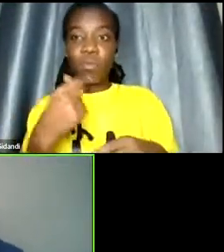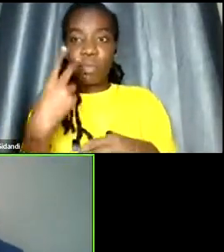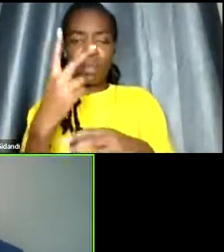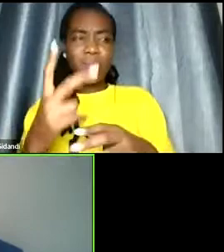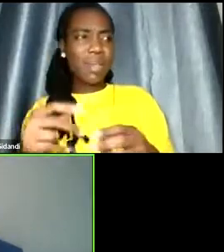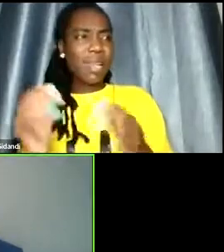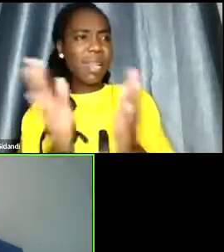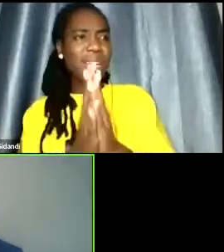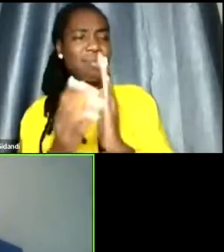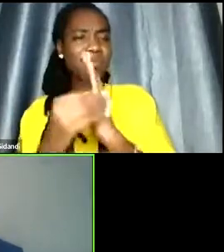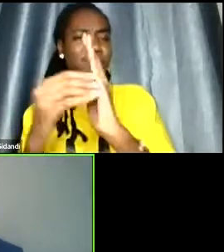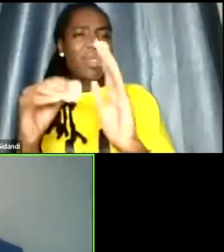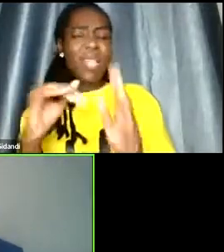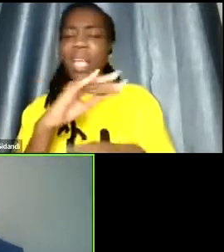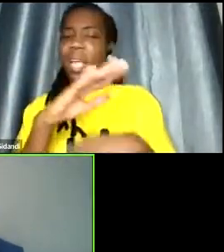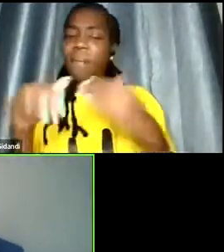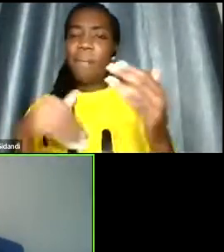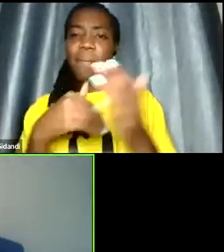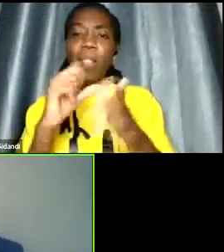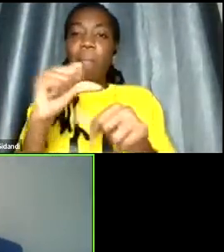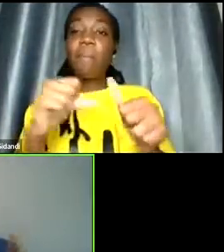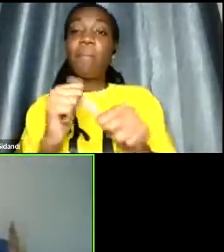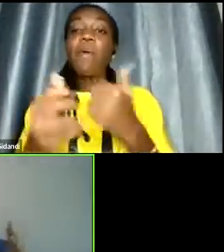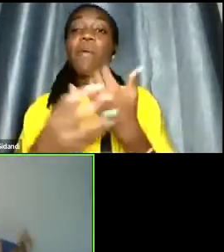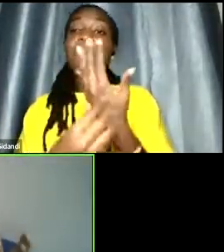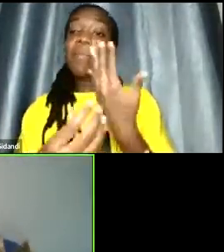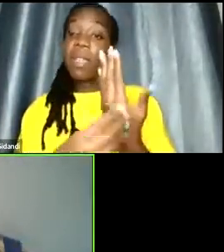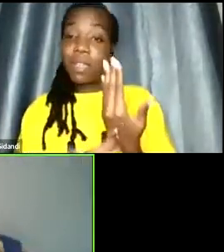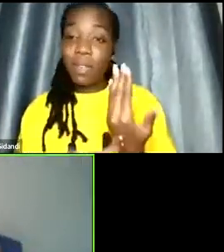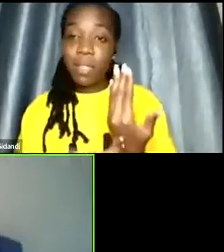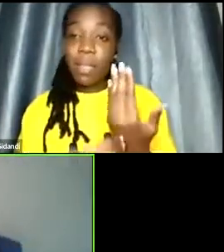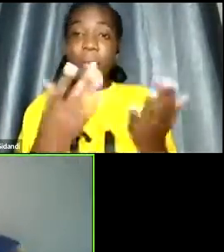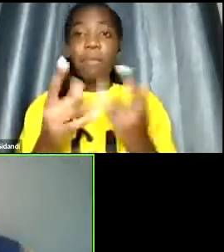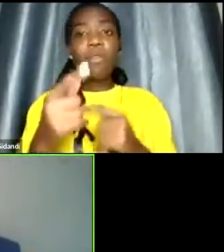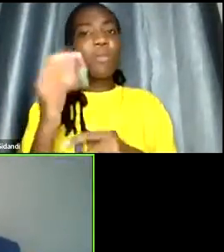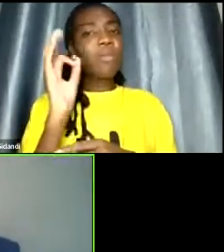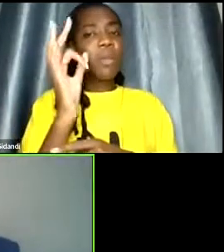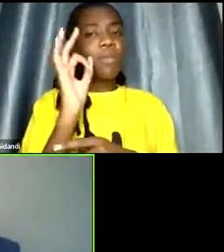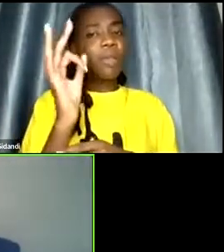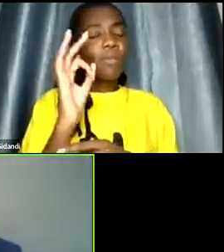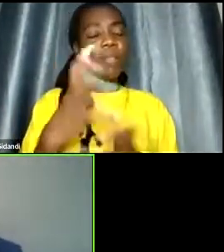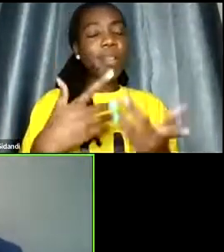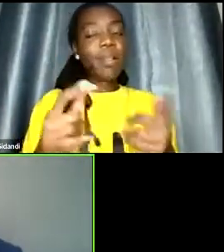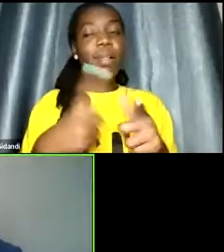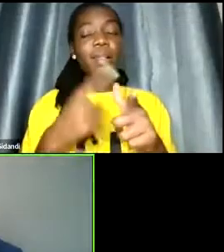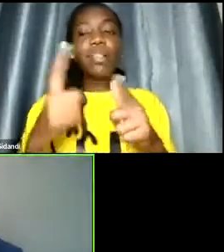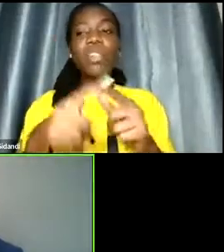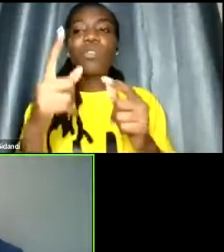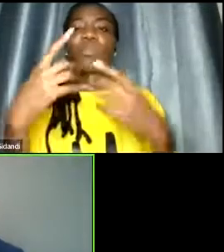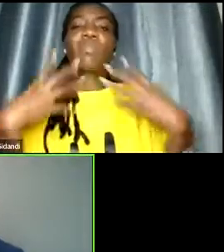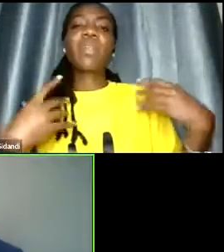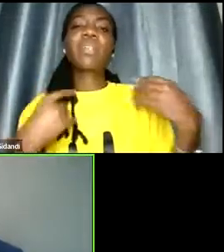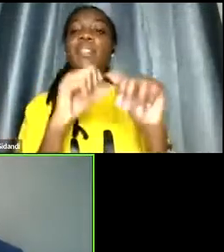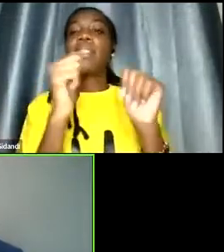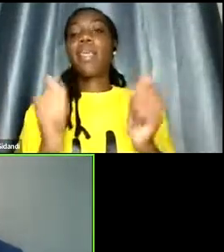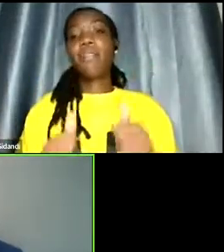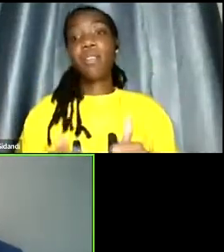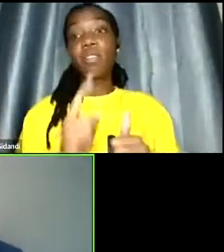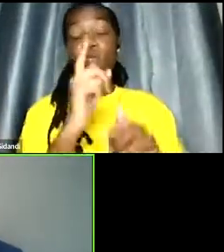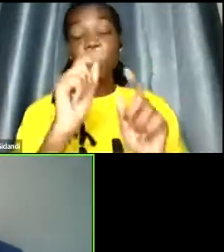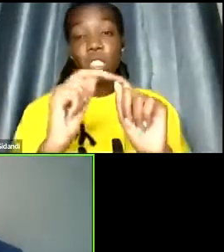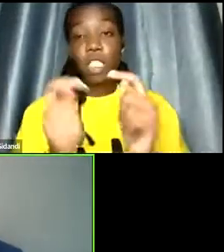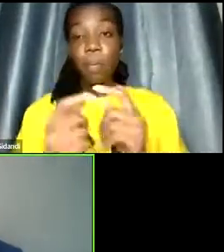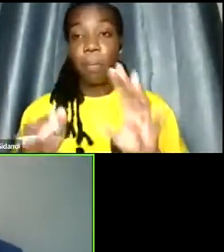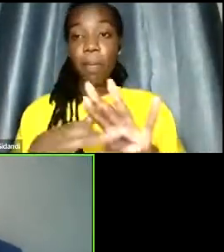mimicry. If you do certain things, you can be preaching integrity, but you don't practice it, your team members will not practice it